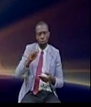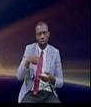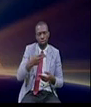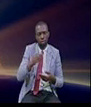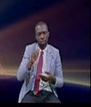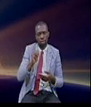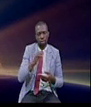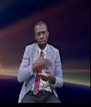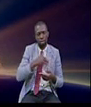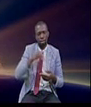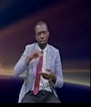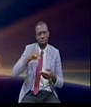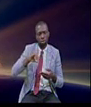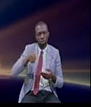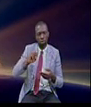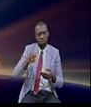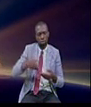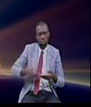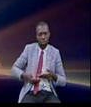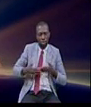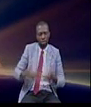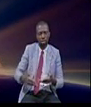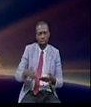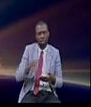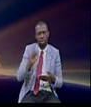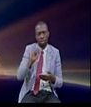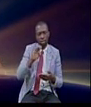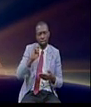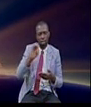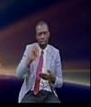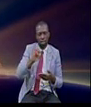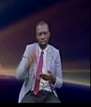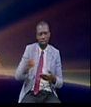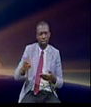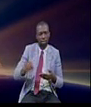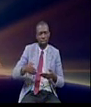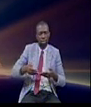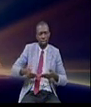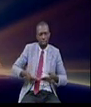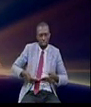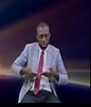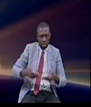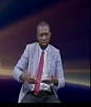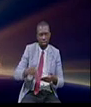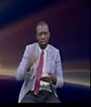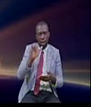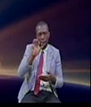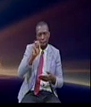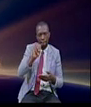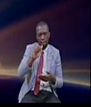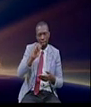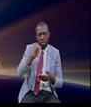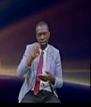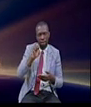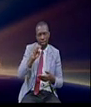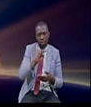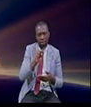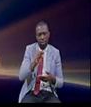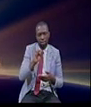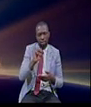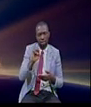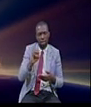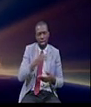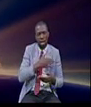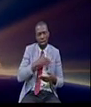begat Achaz, and Achaz begat Ezekias, and Ezekias begat Manasses, and Manasses begat Amon,